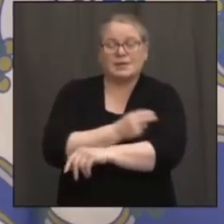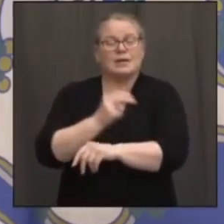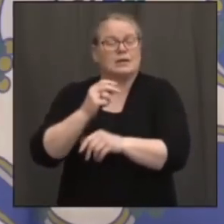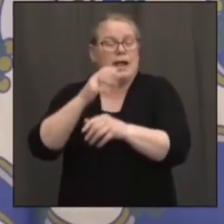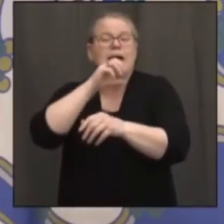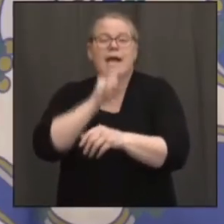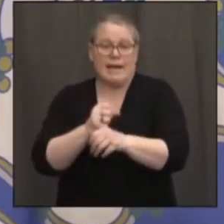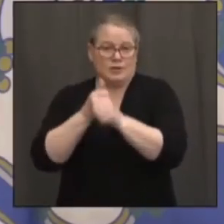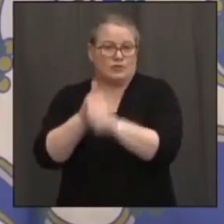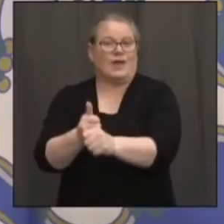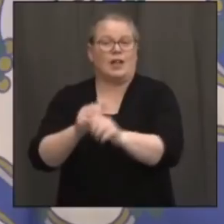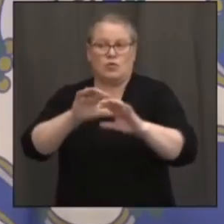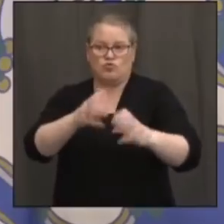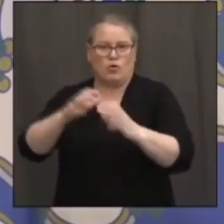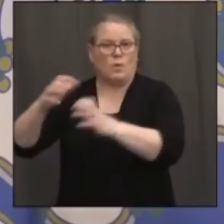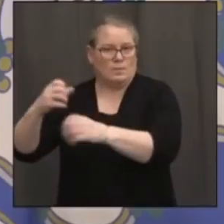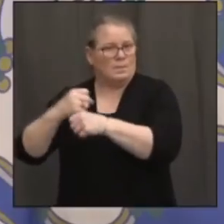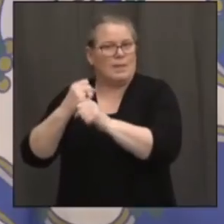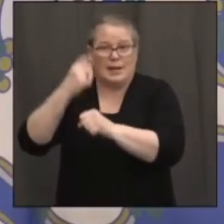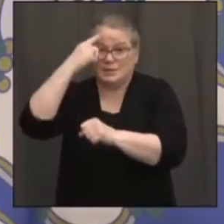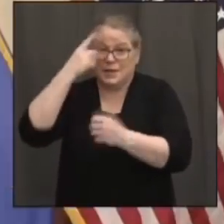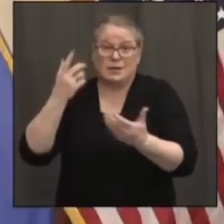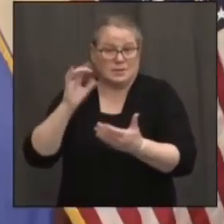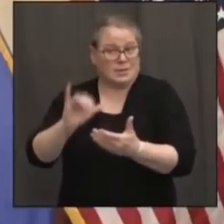makes the most sense.